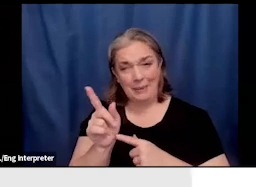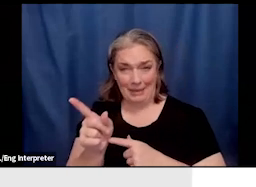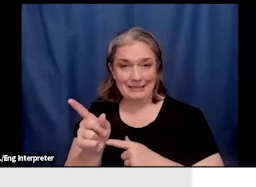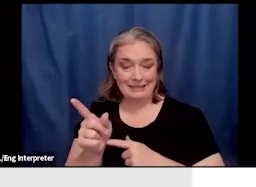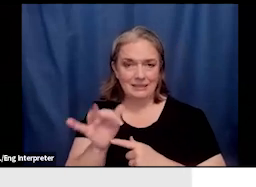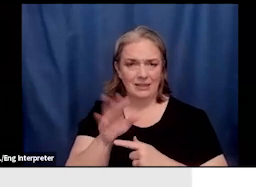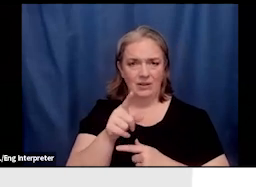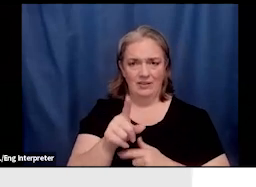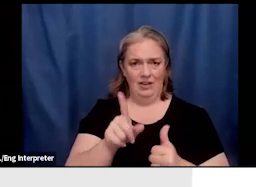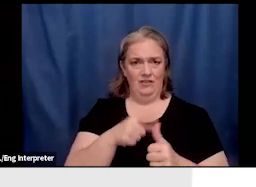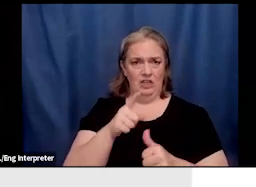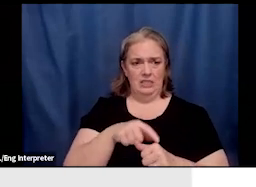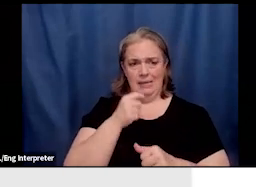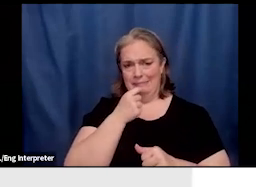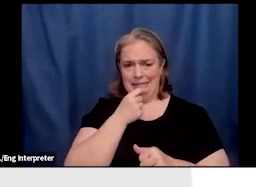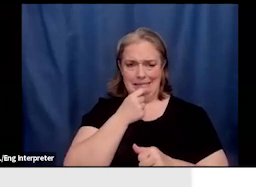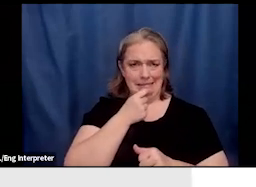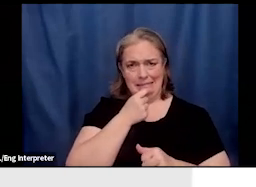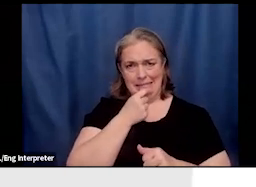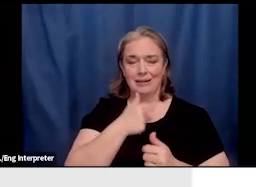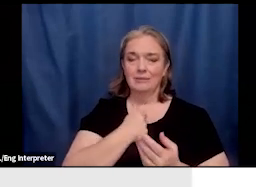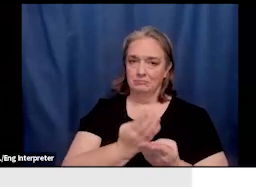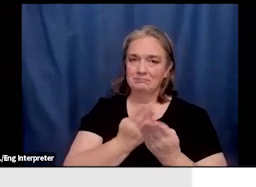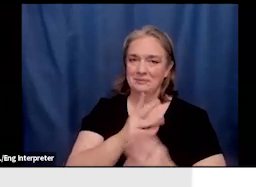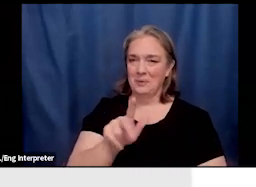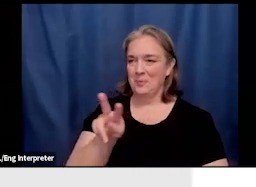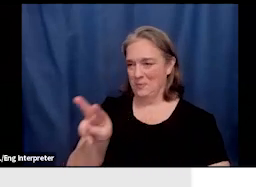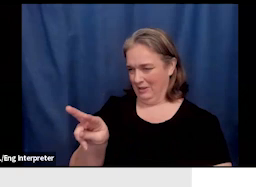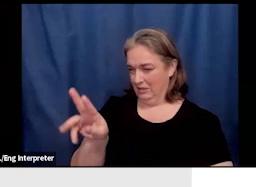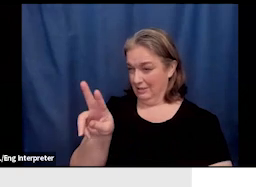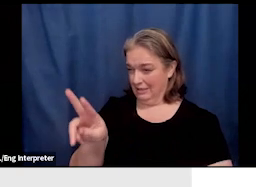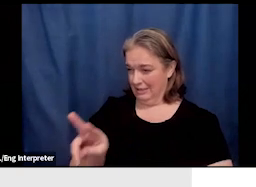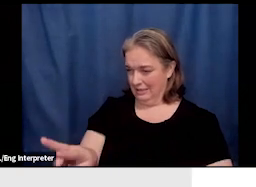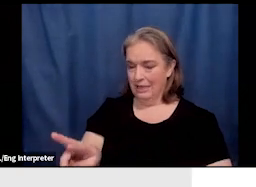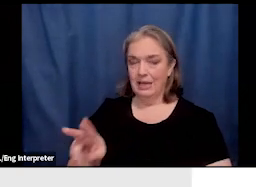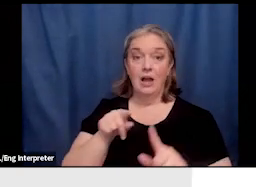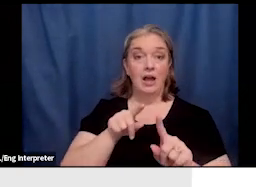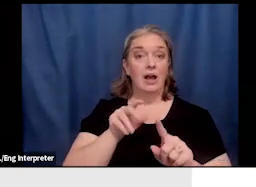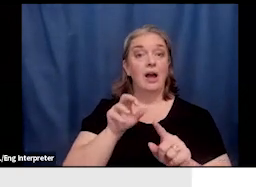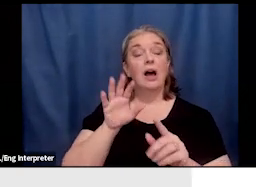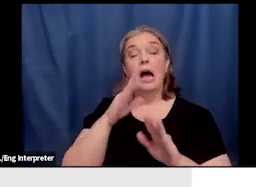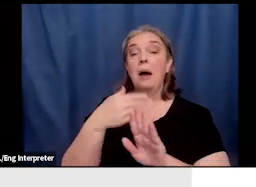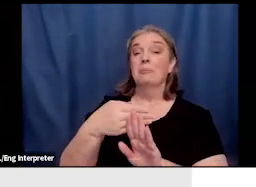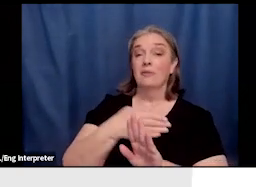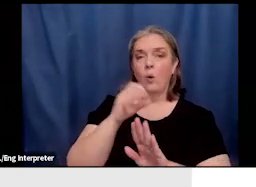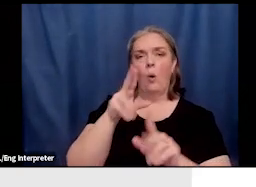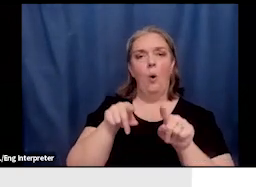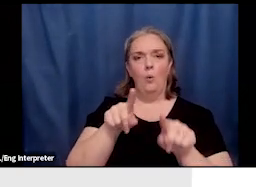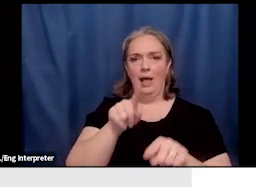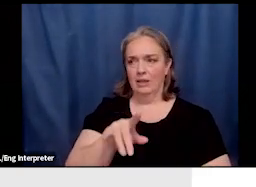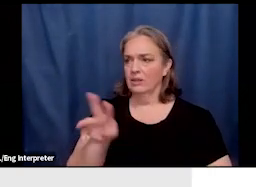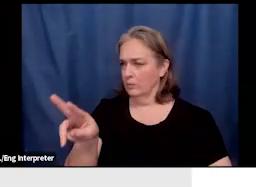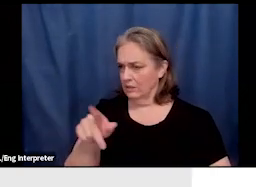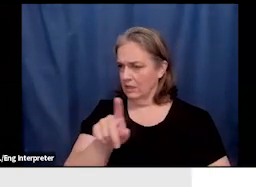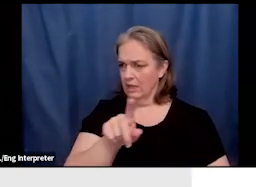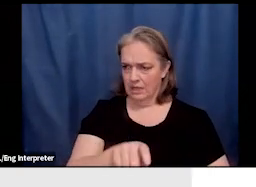if this is a first time for you, I would highly recommend watching that video before you begin or while you fill out your application as it goes